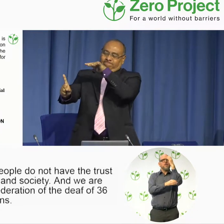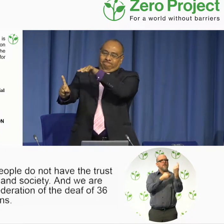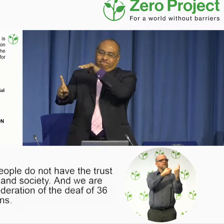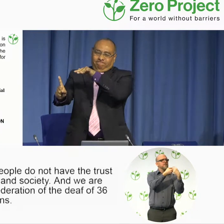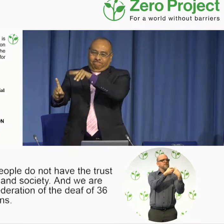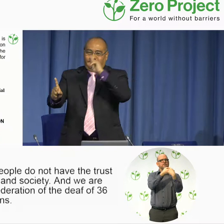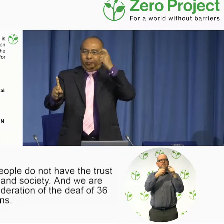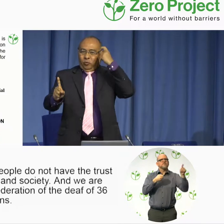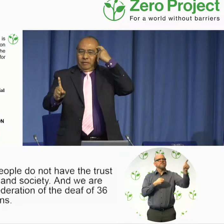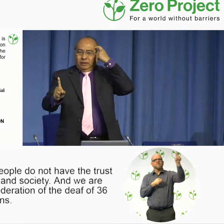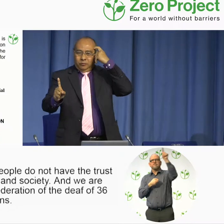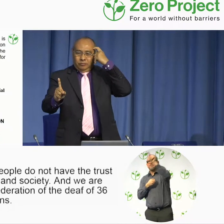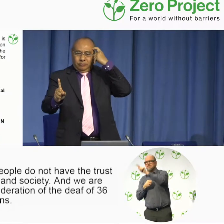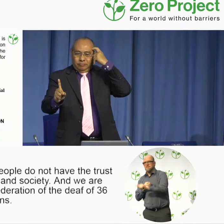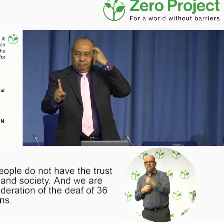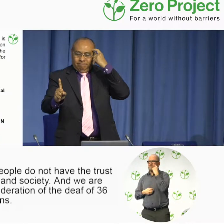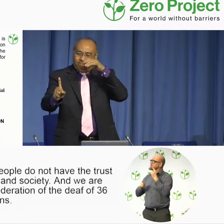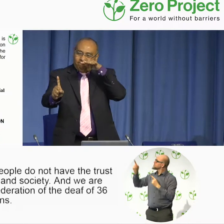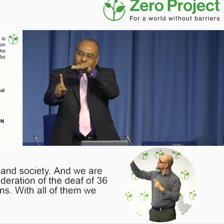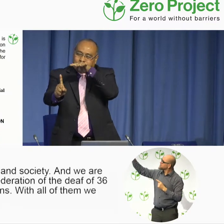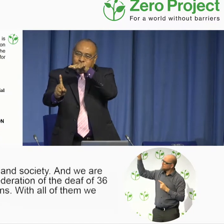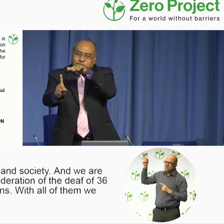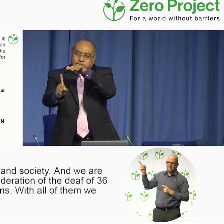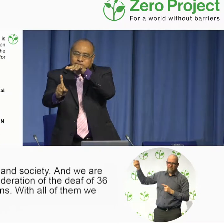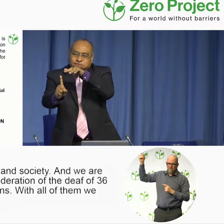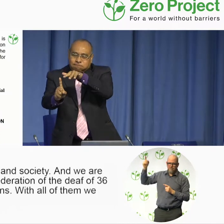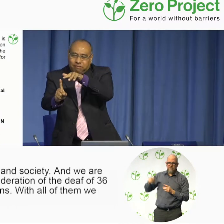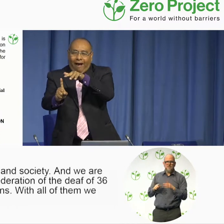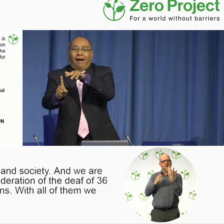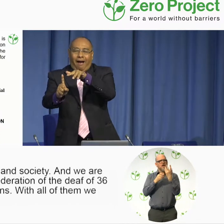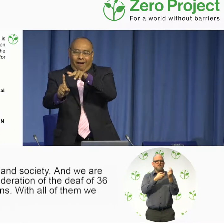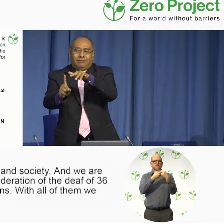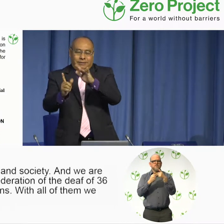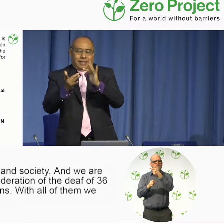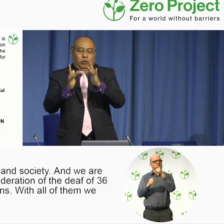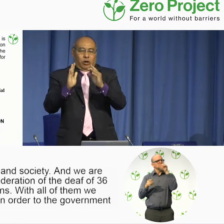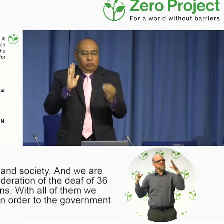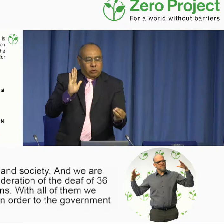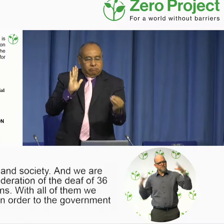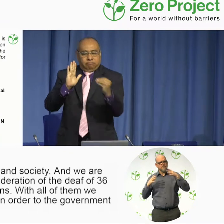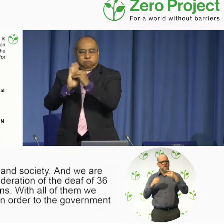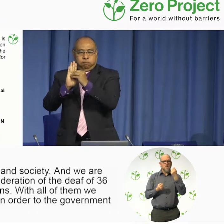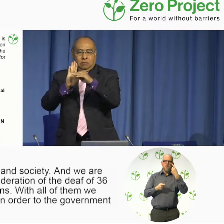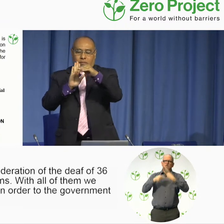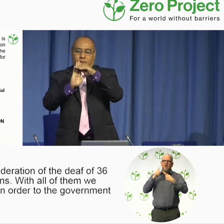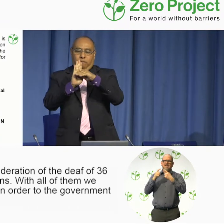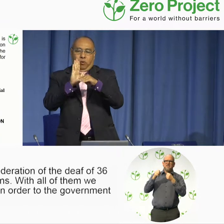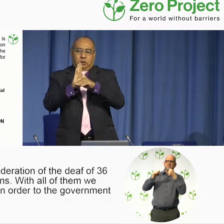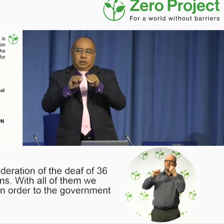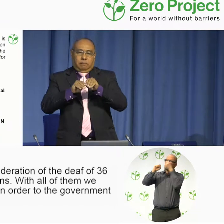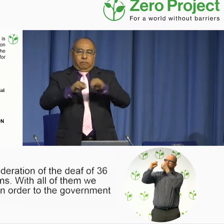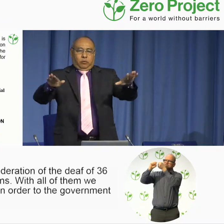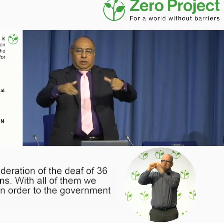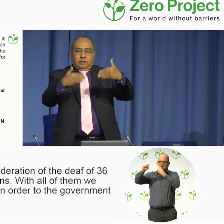With all of them, we have been doing the political advocacy in order to the government